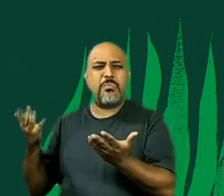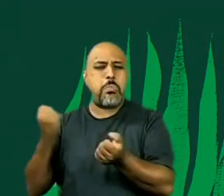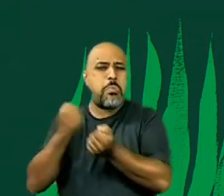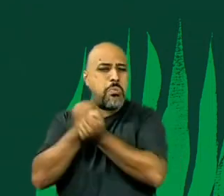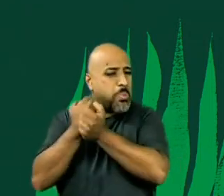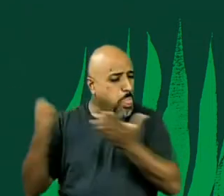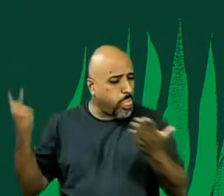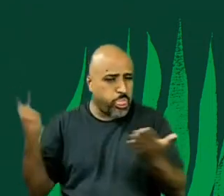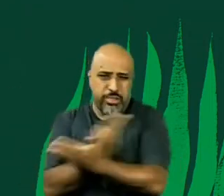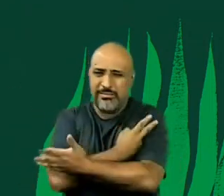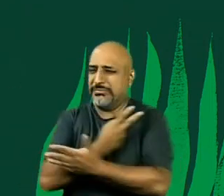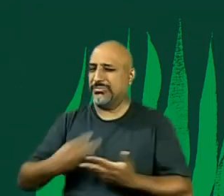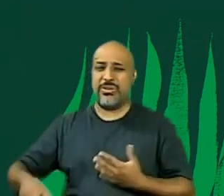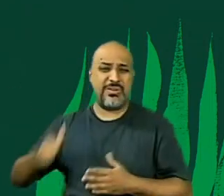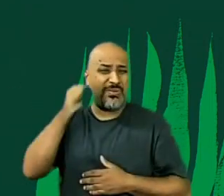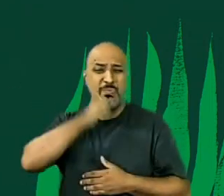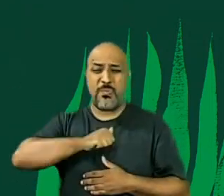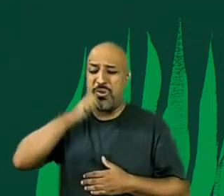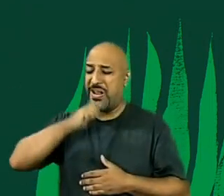there.